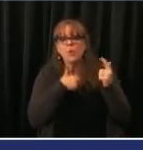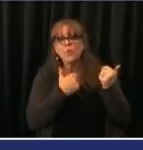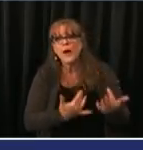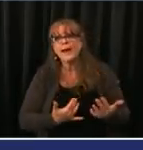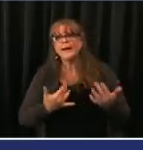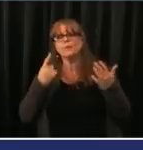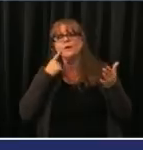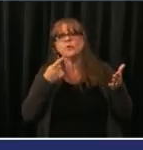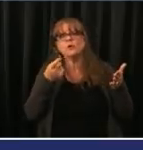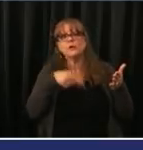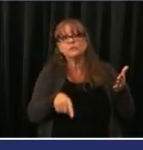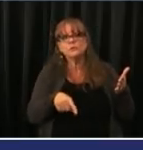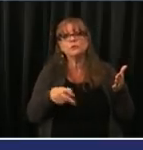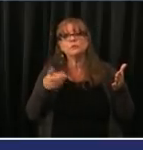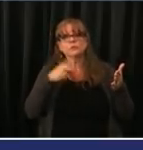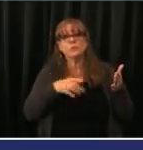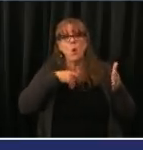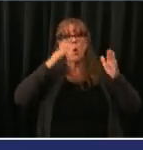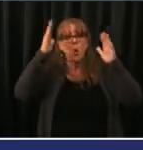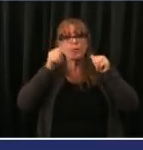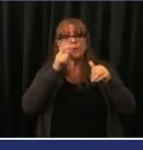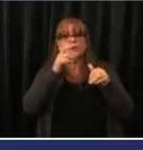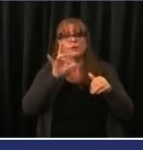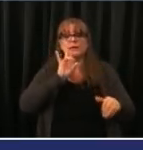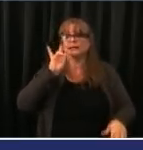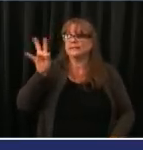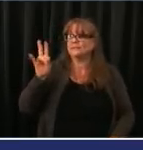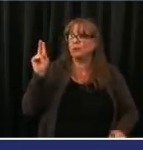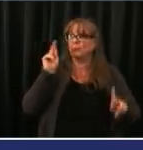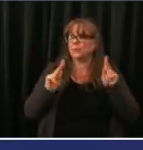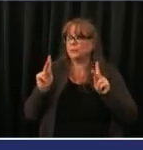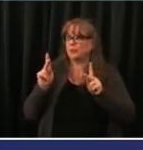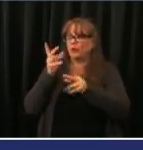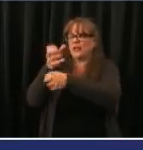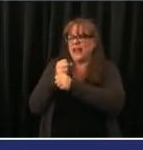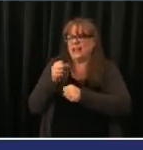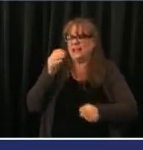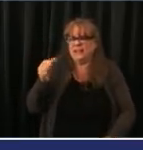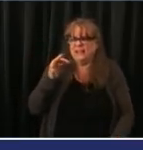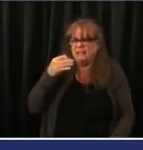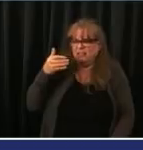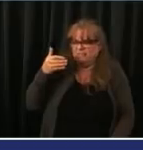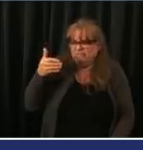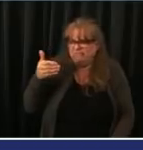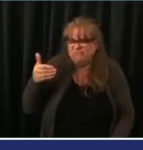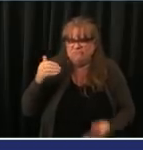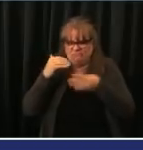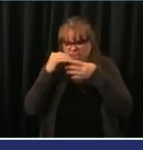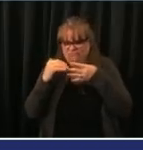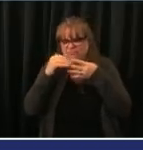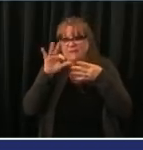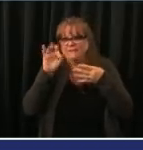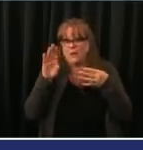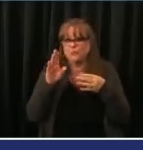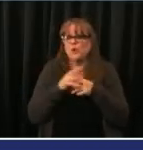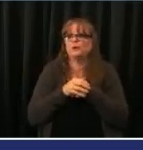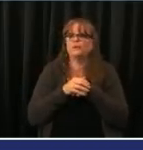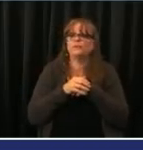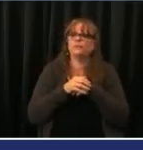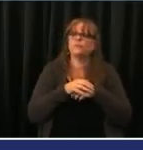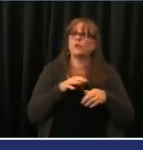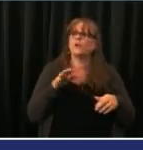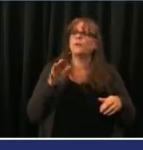up, you'll get it in February. If you're a teacher, you'll get it in February, rather than lead on people who won't get it in February by saying that they're now up when they're